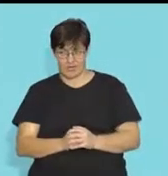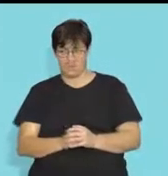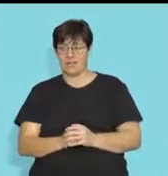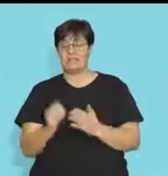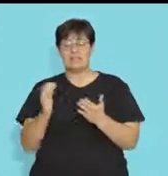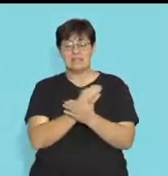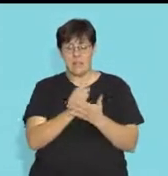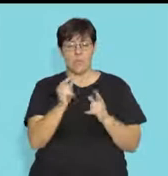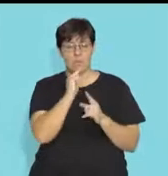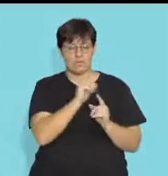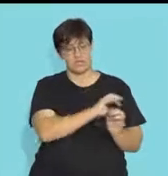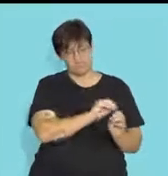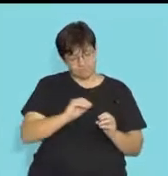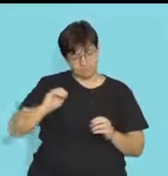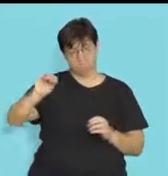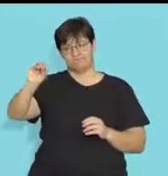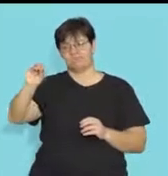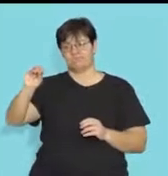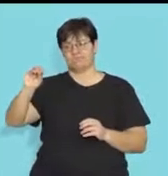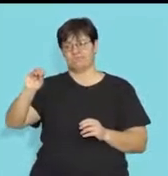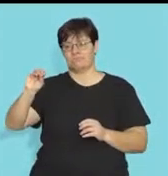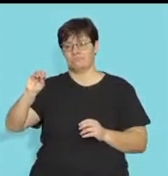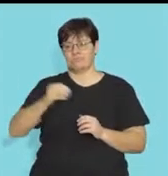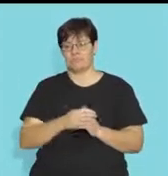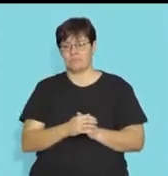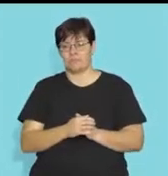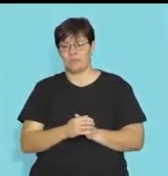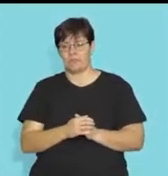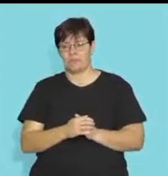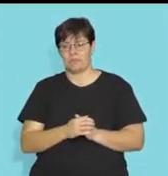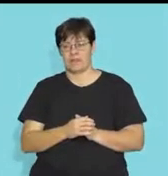also know that some of the water is deposited into our